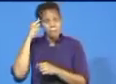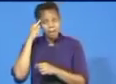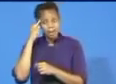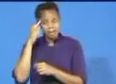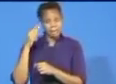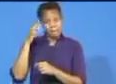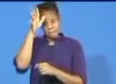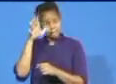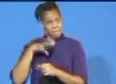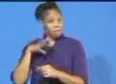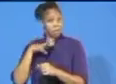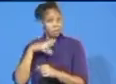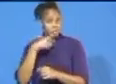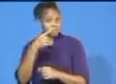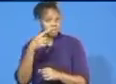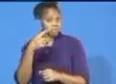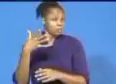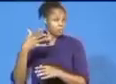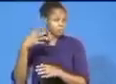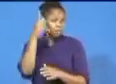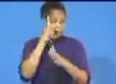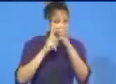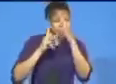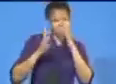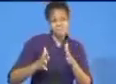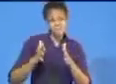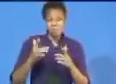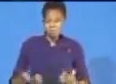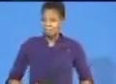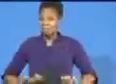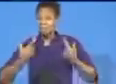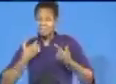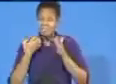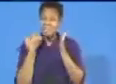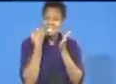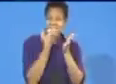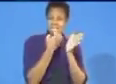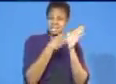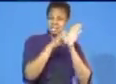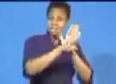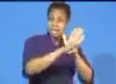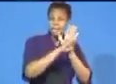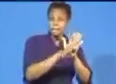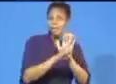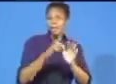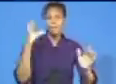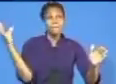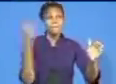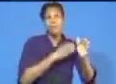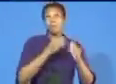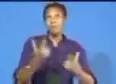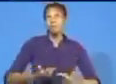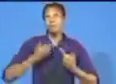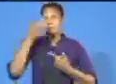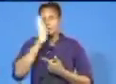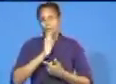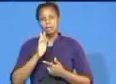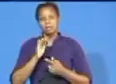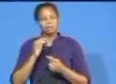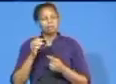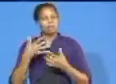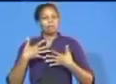her prophet was a living example of the power of the living God that led her to